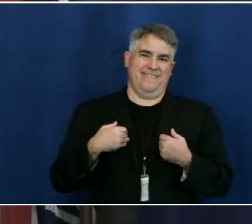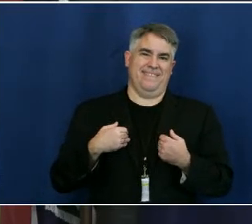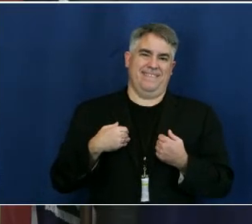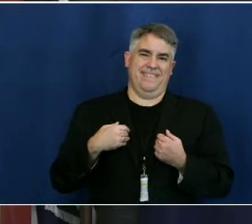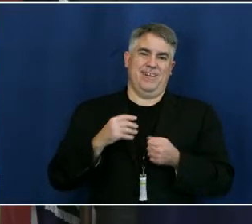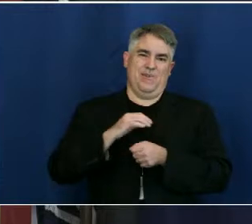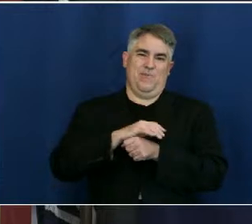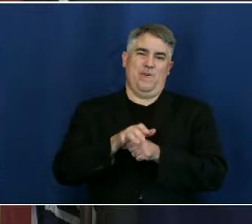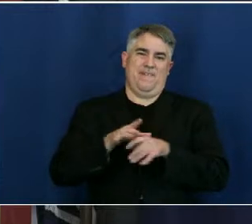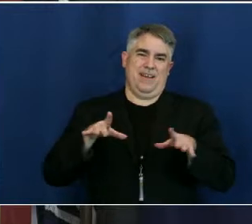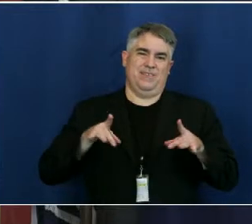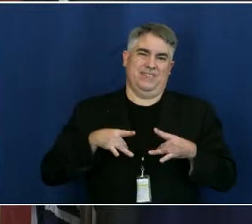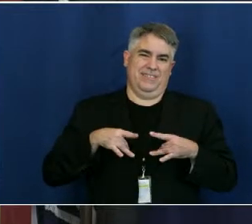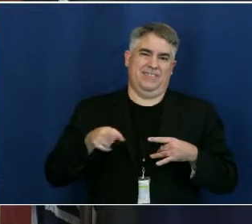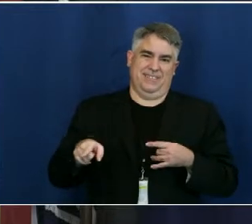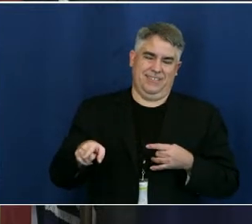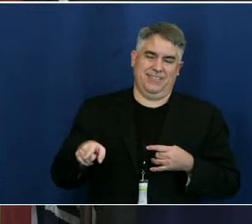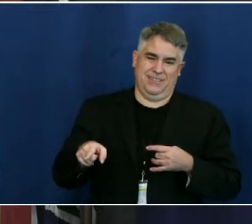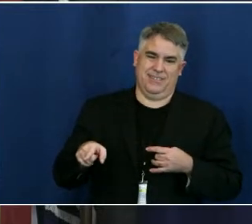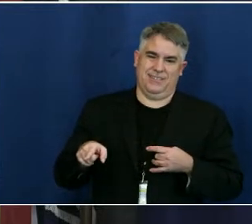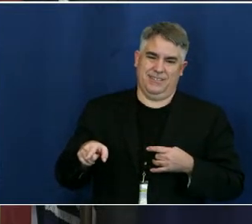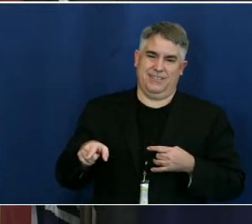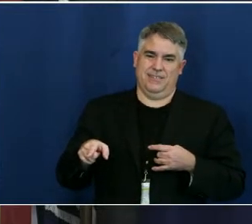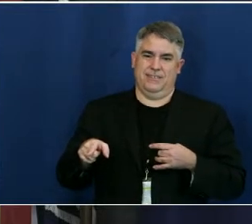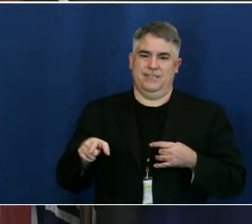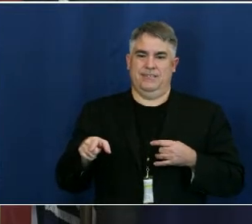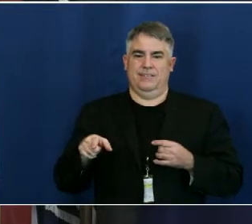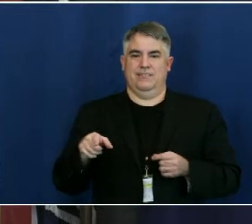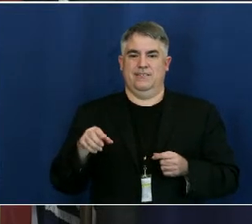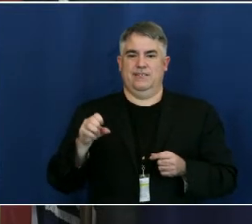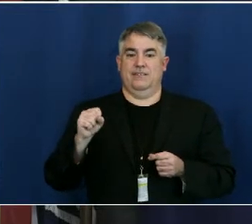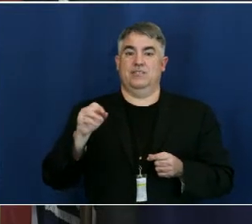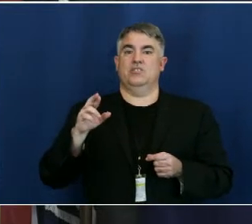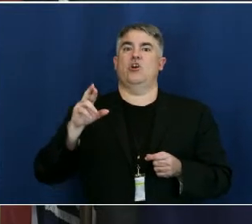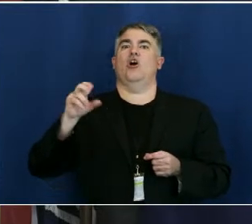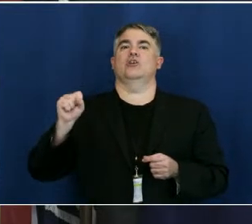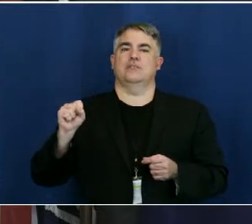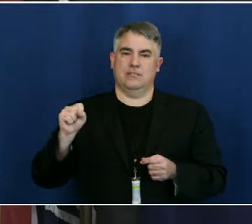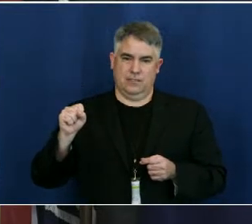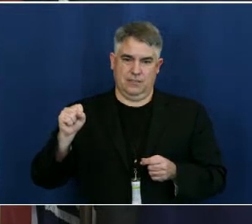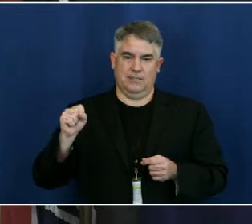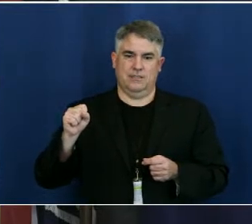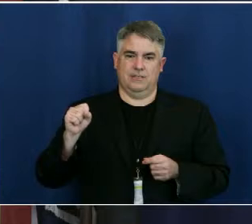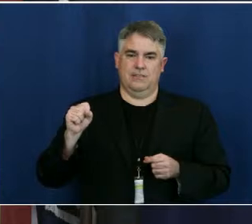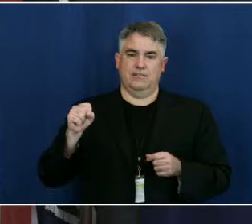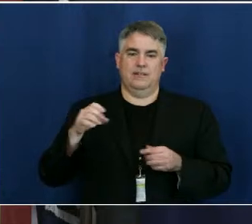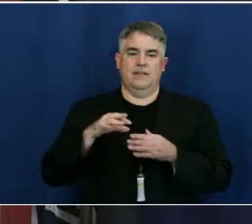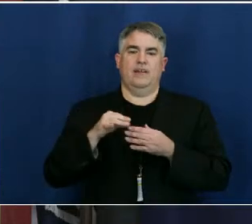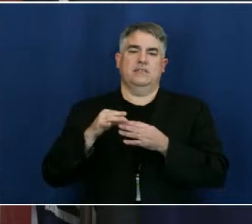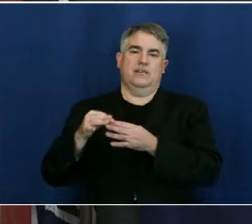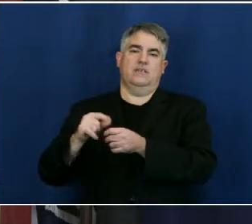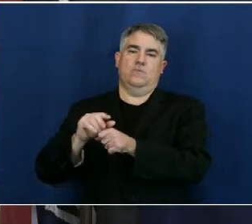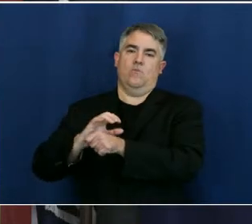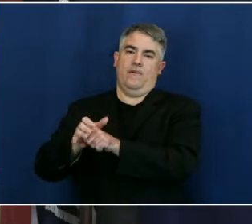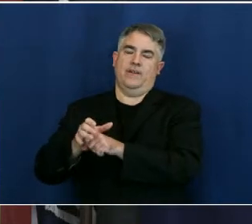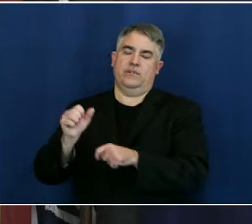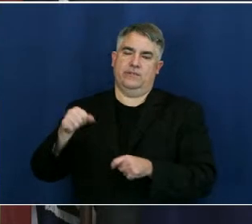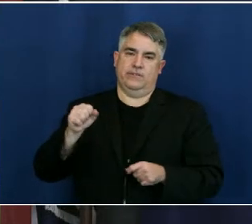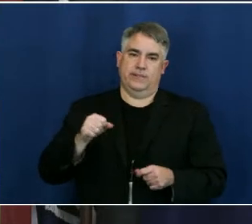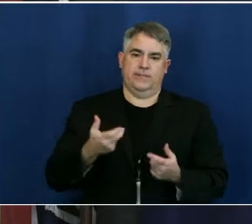causes COVID-19. And so we are actually listing this individual as having both a